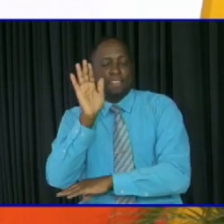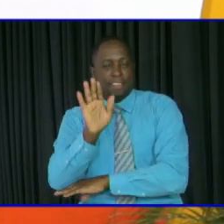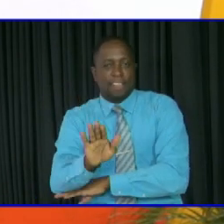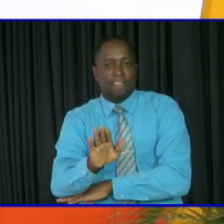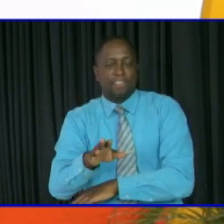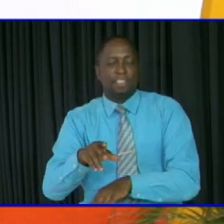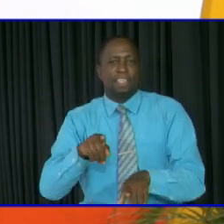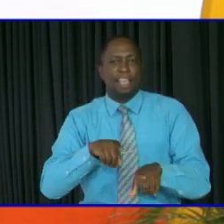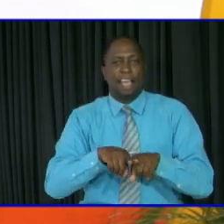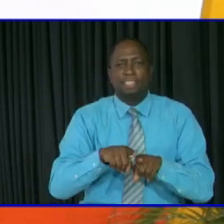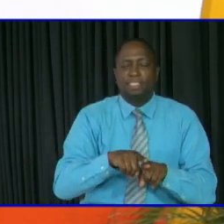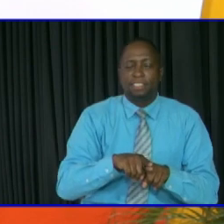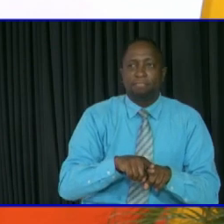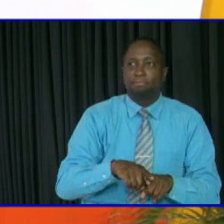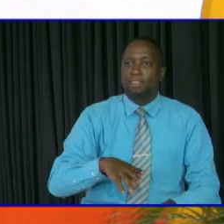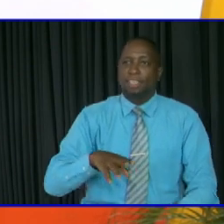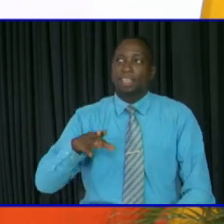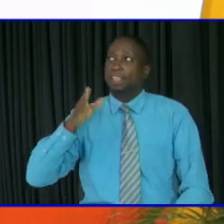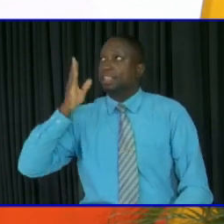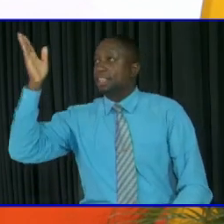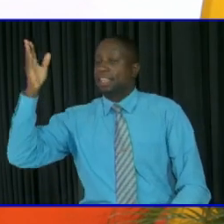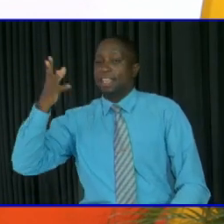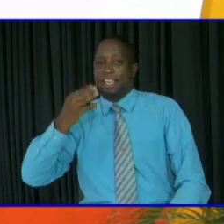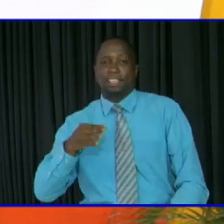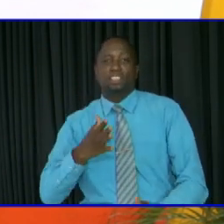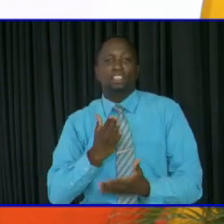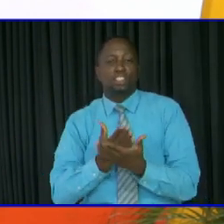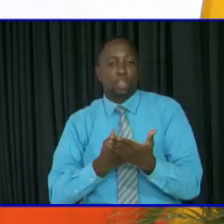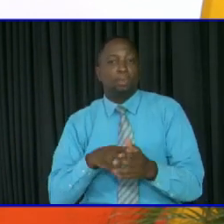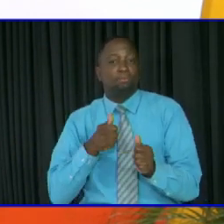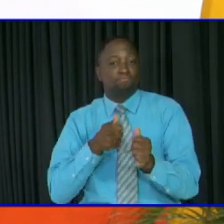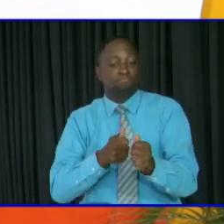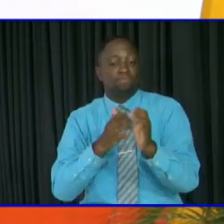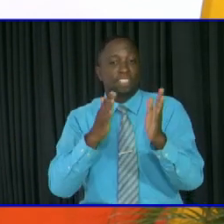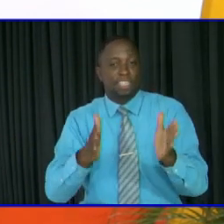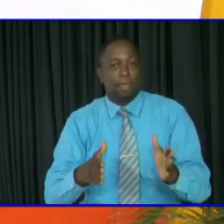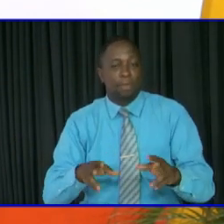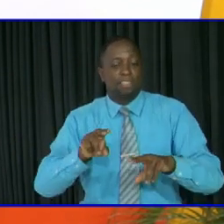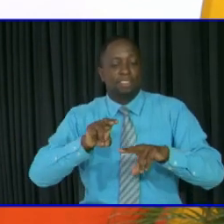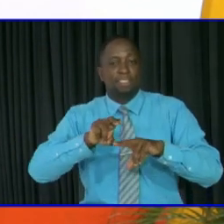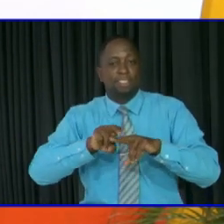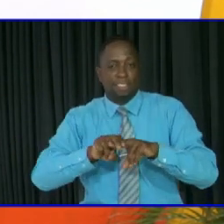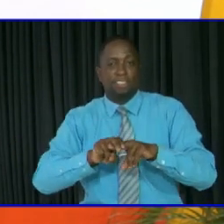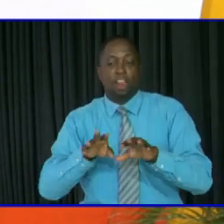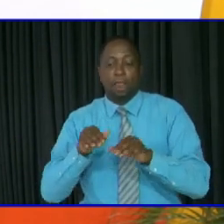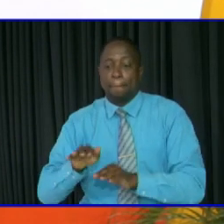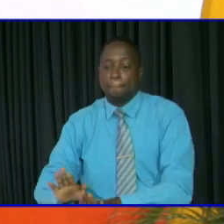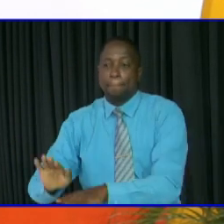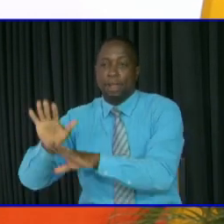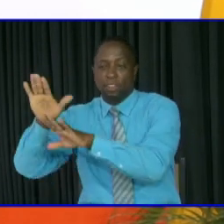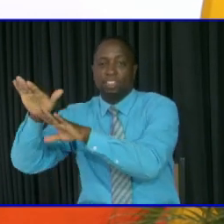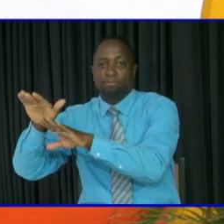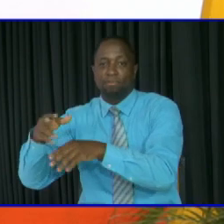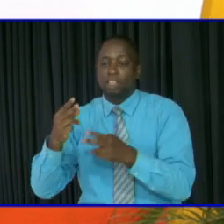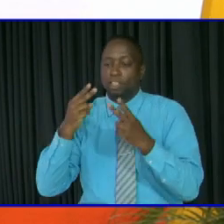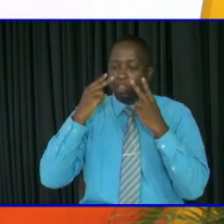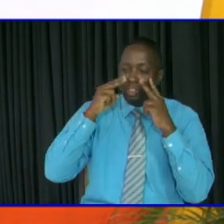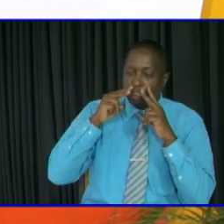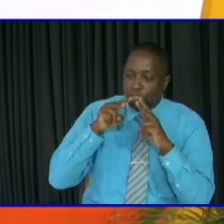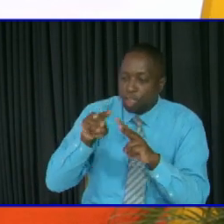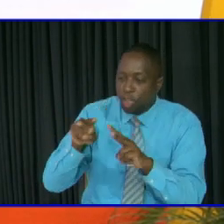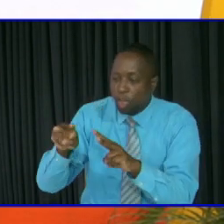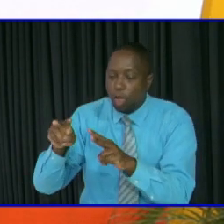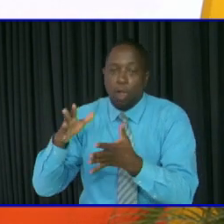and some of his disciples sat on the Mount of Olives, they behold a wedding procession before